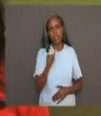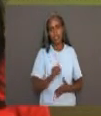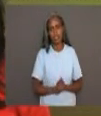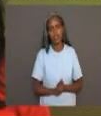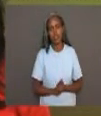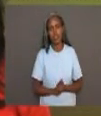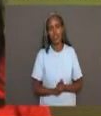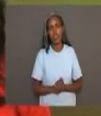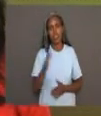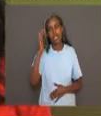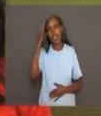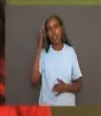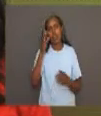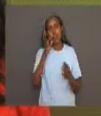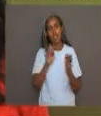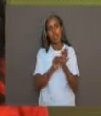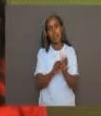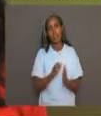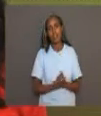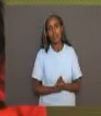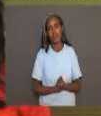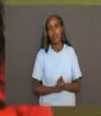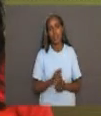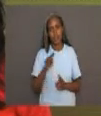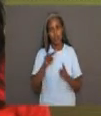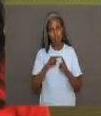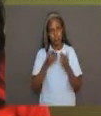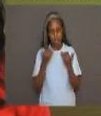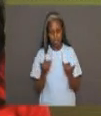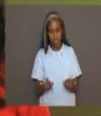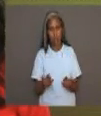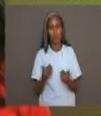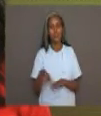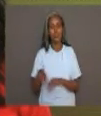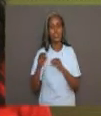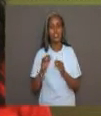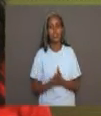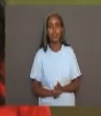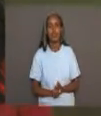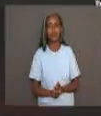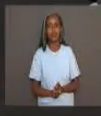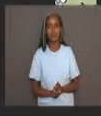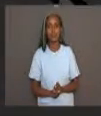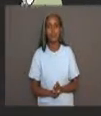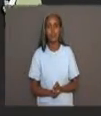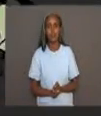disadvantages of random sampling. You may begin now, students.